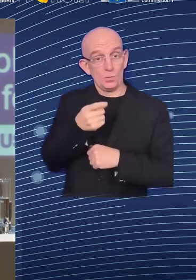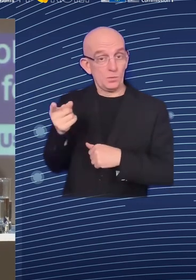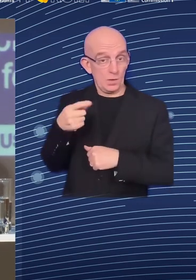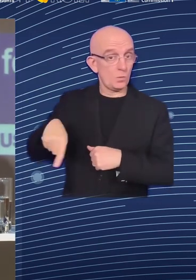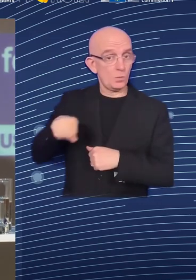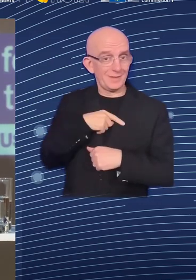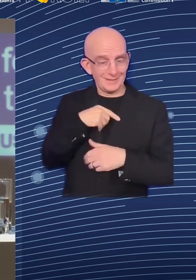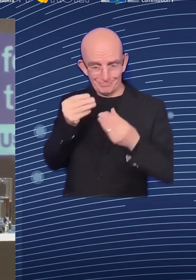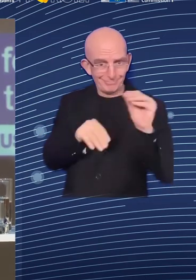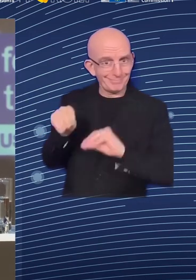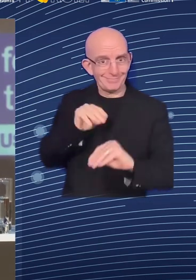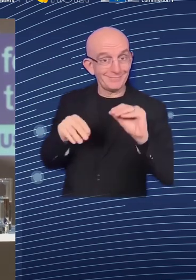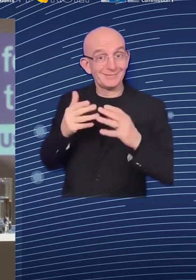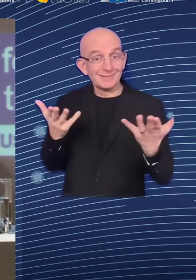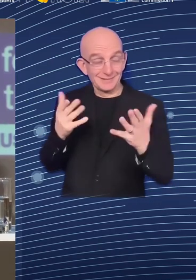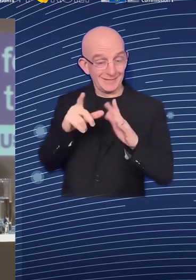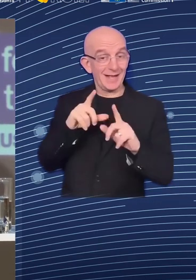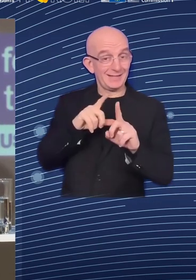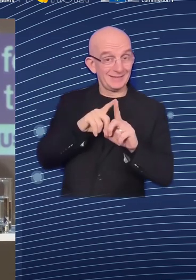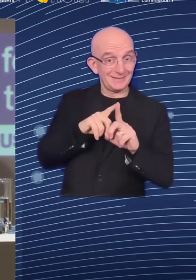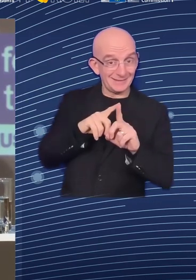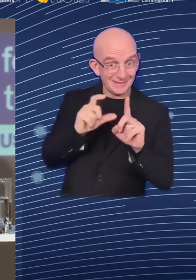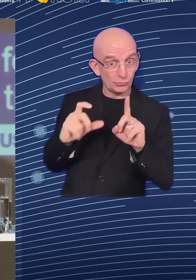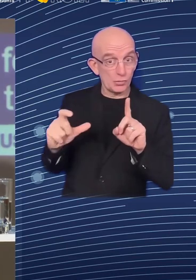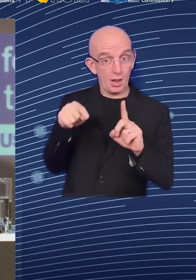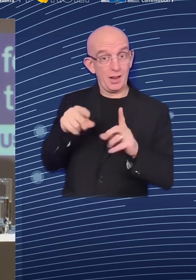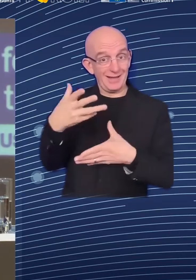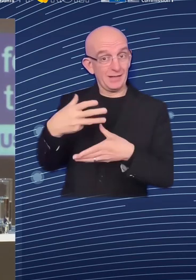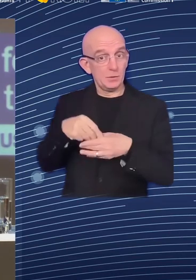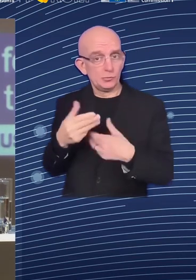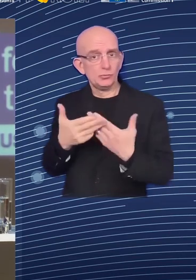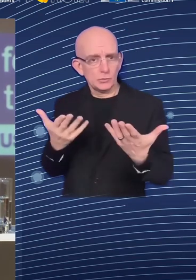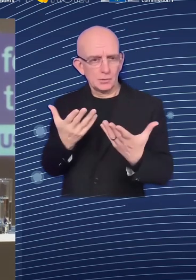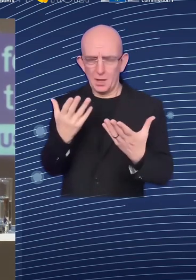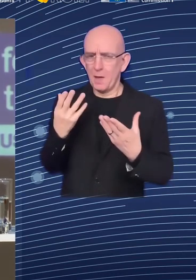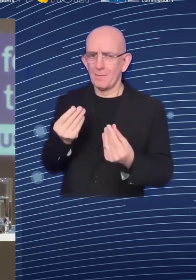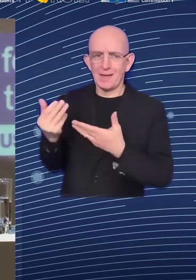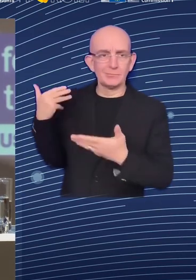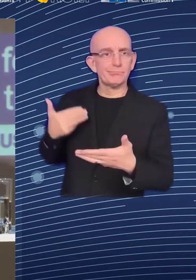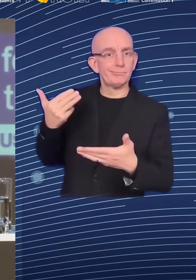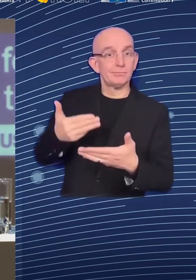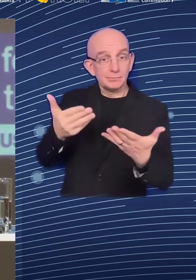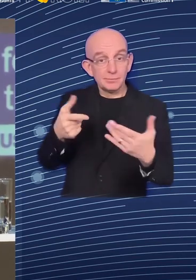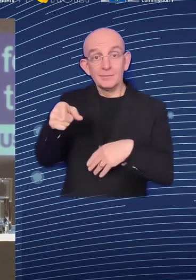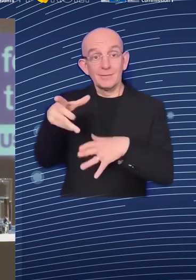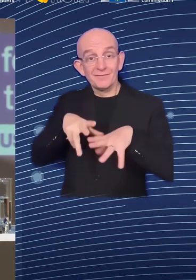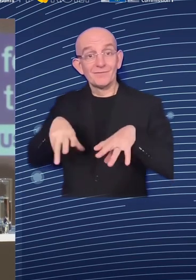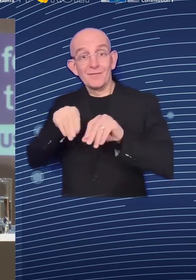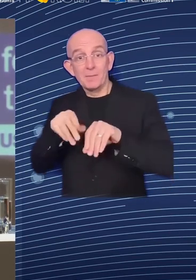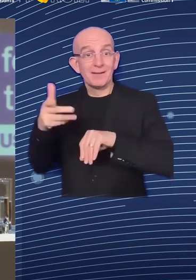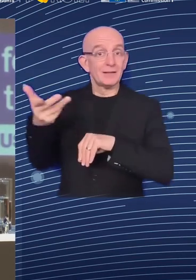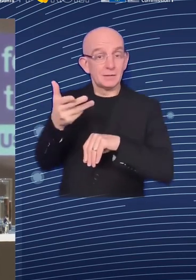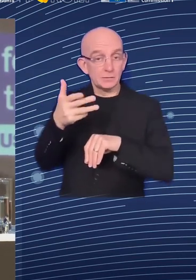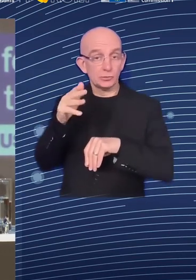to invite the people to come, because if I'm in my life, I've got a lot to do. I'm a parent. I don't